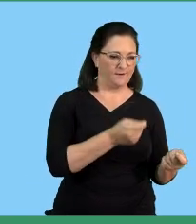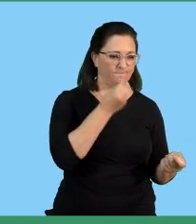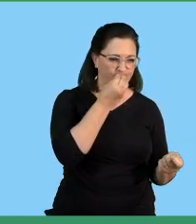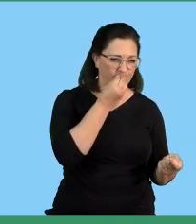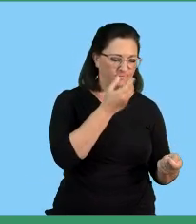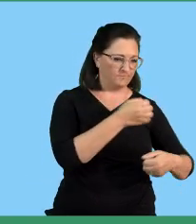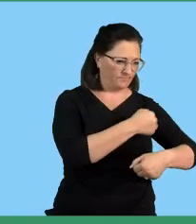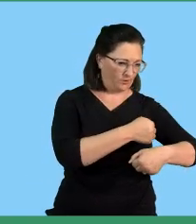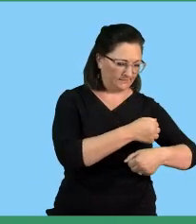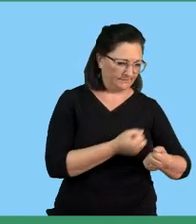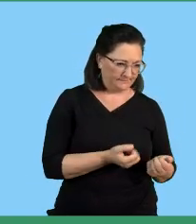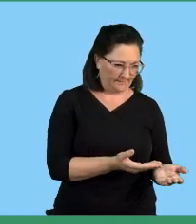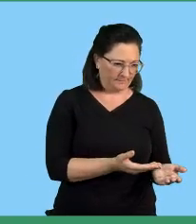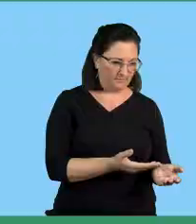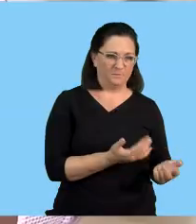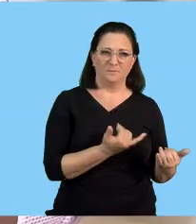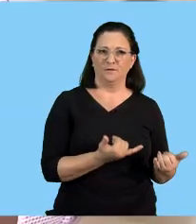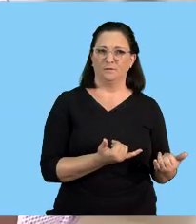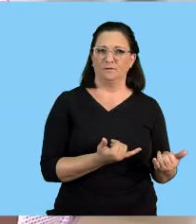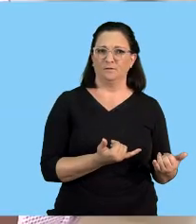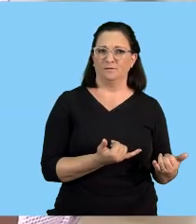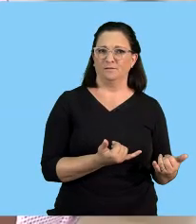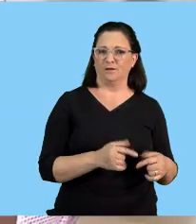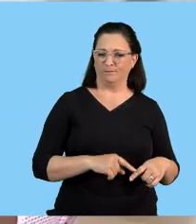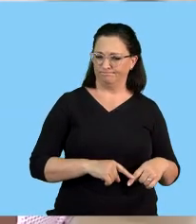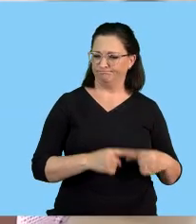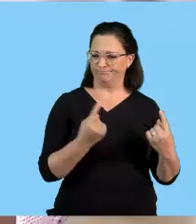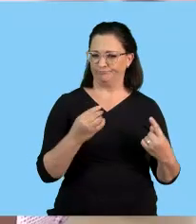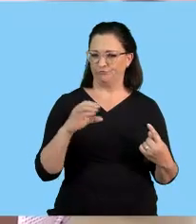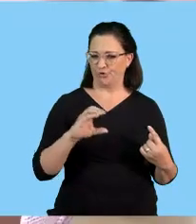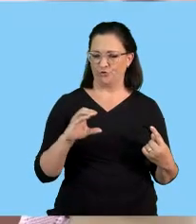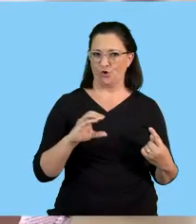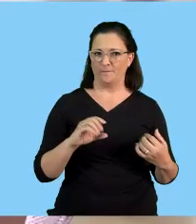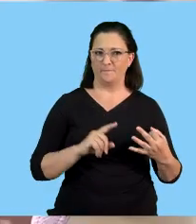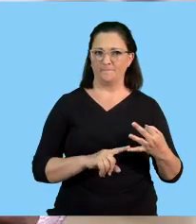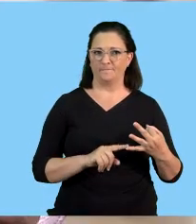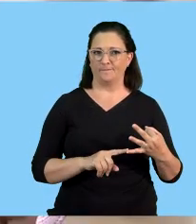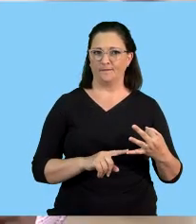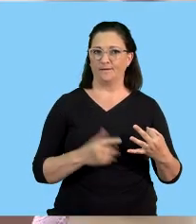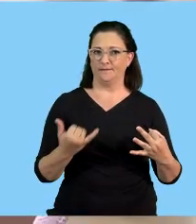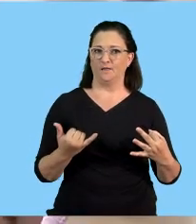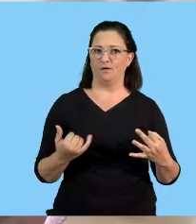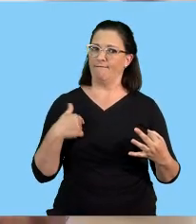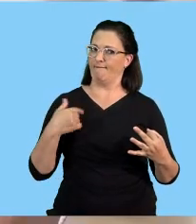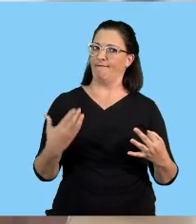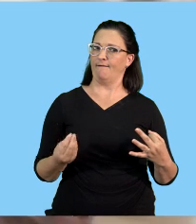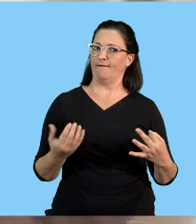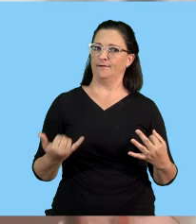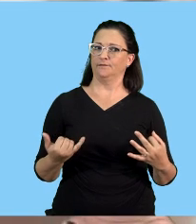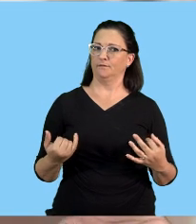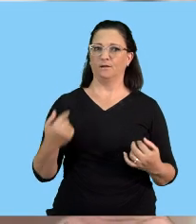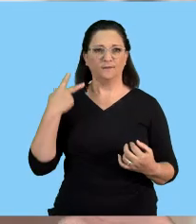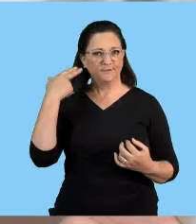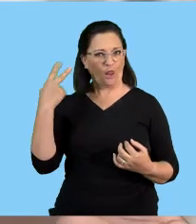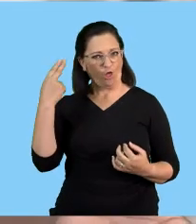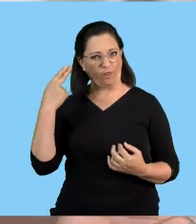have a catering company. However, now if I were to go with conglomerate diversification or diversify my business, now I have now